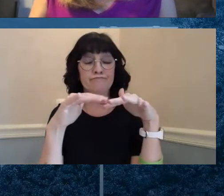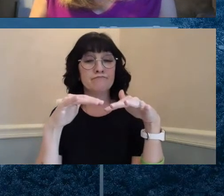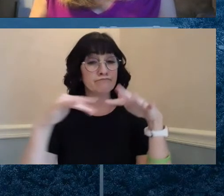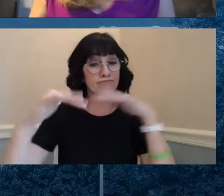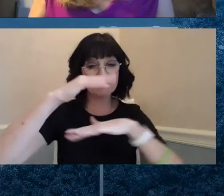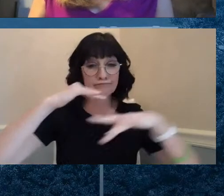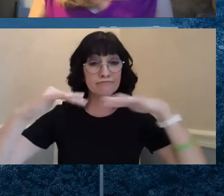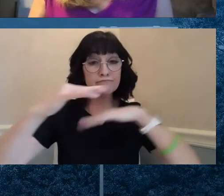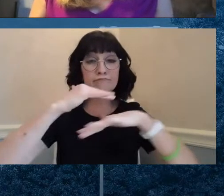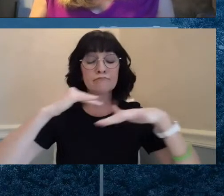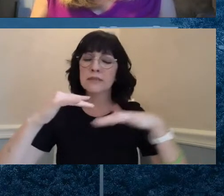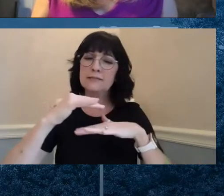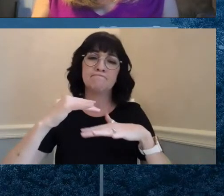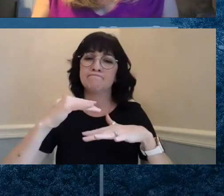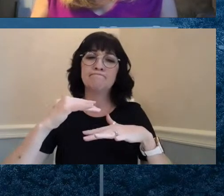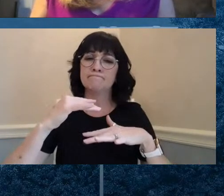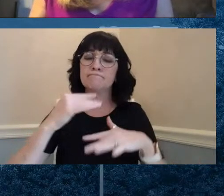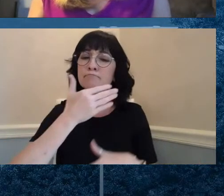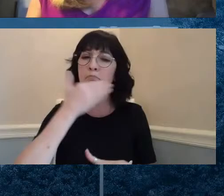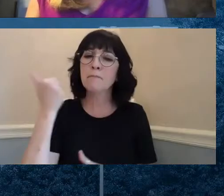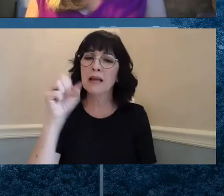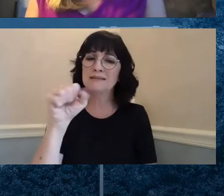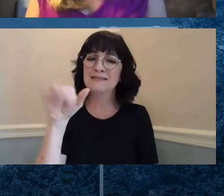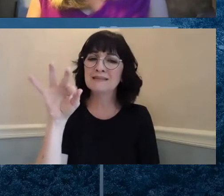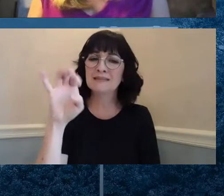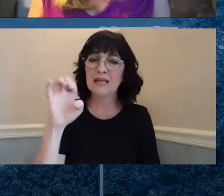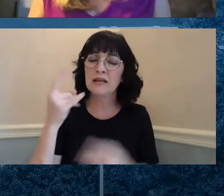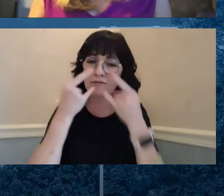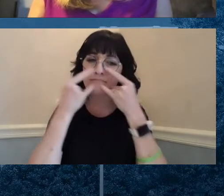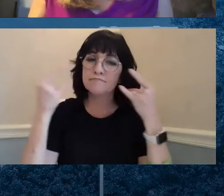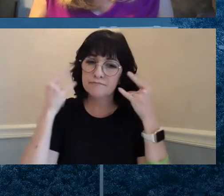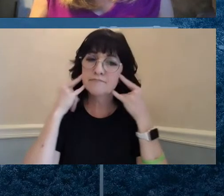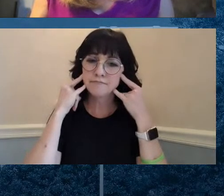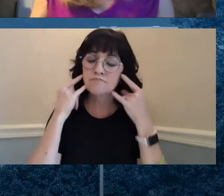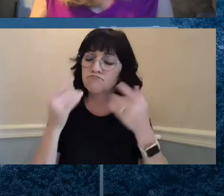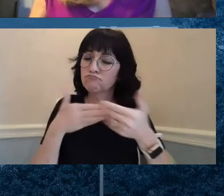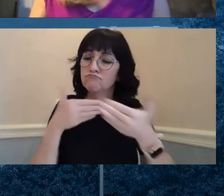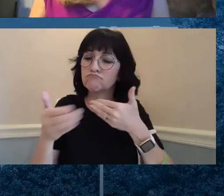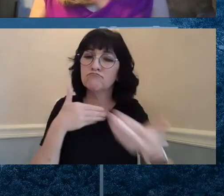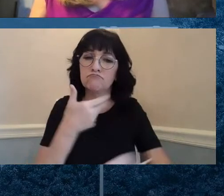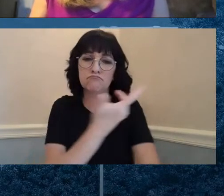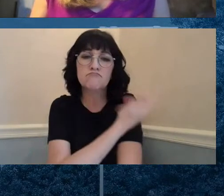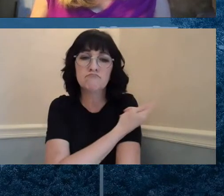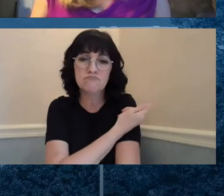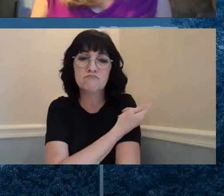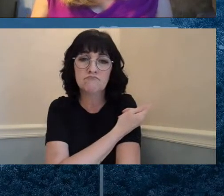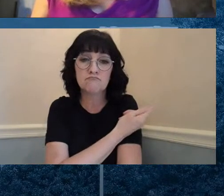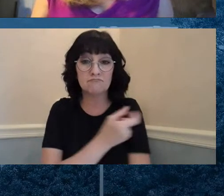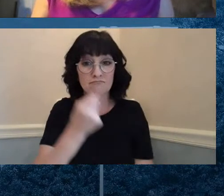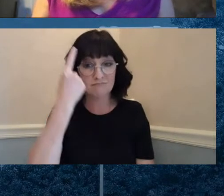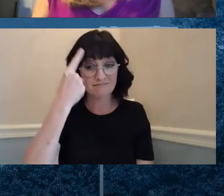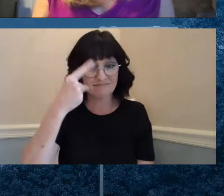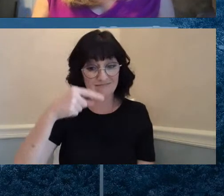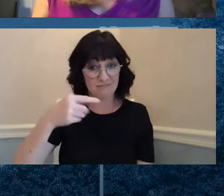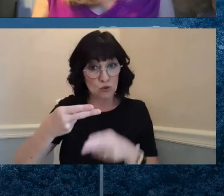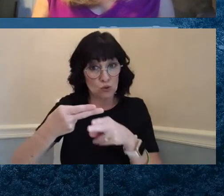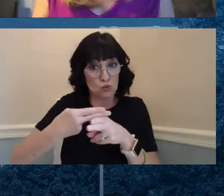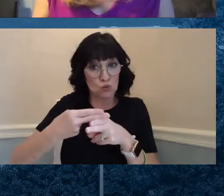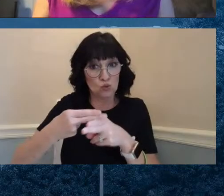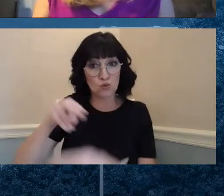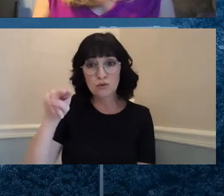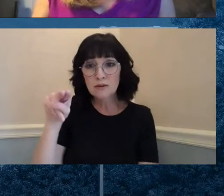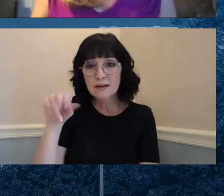people wear masks, whether they're vaccinated or not, in these settings. One upcoming event is the NASCAR races at